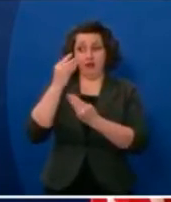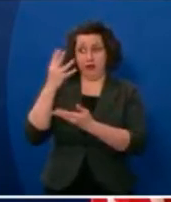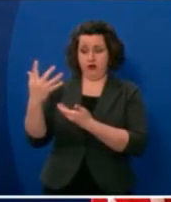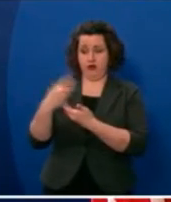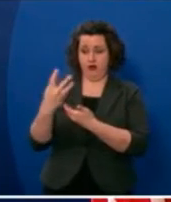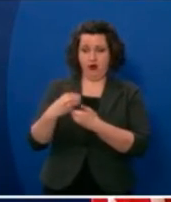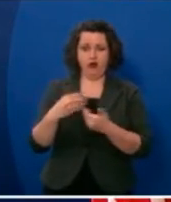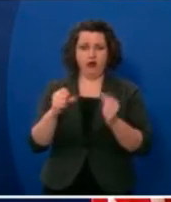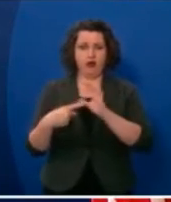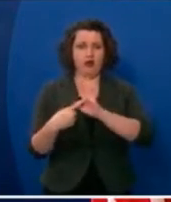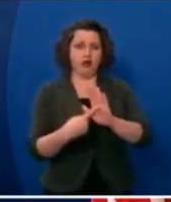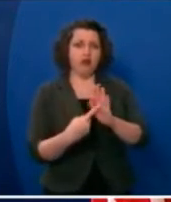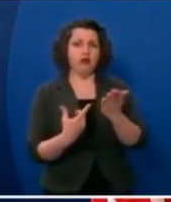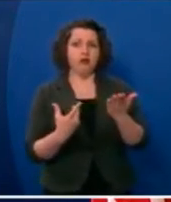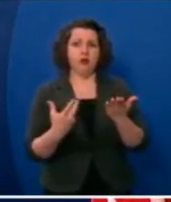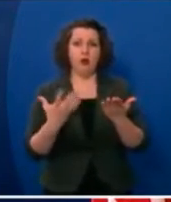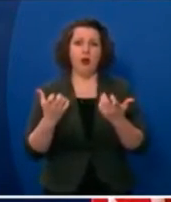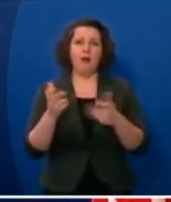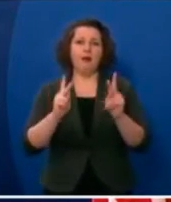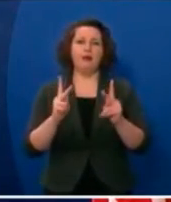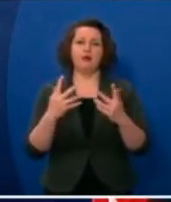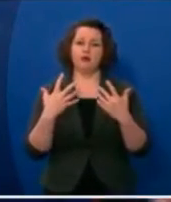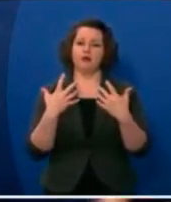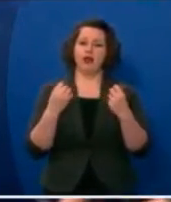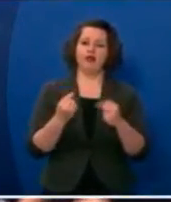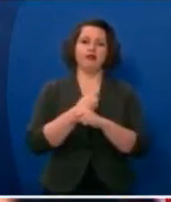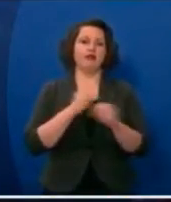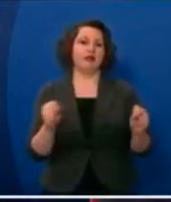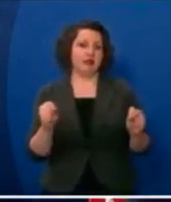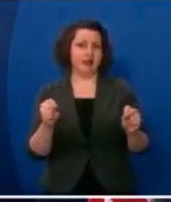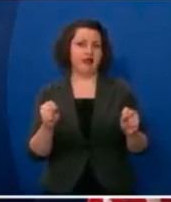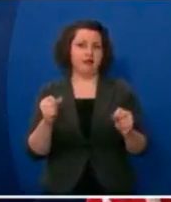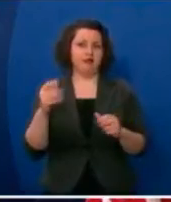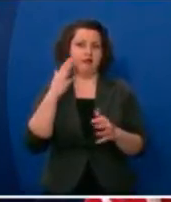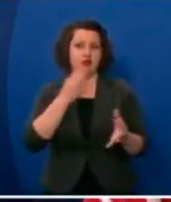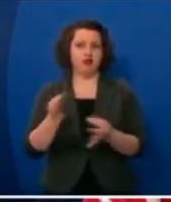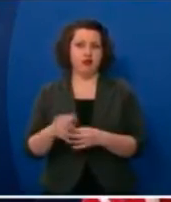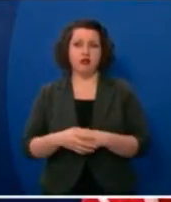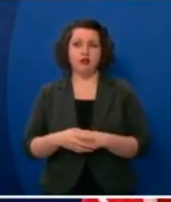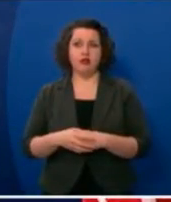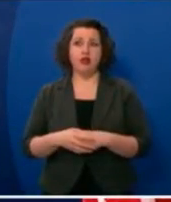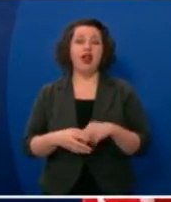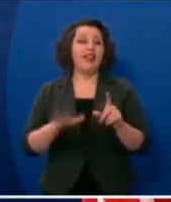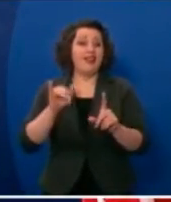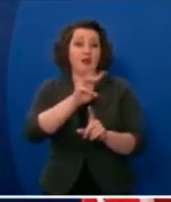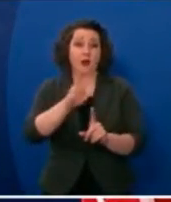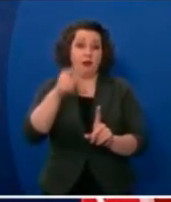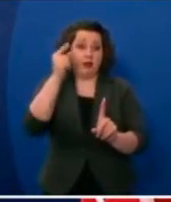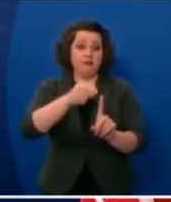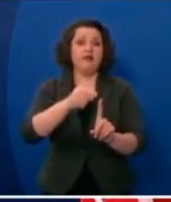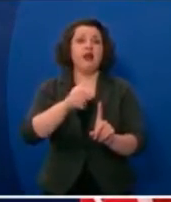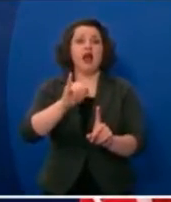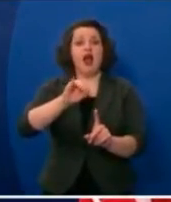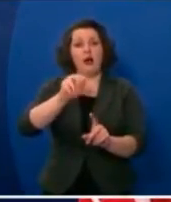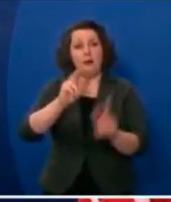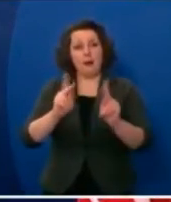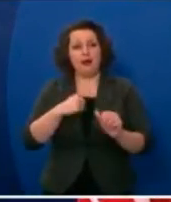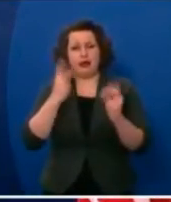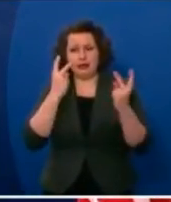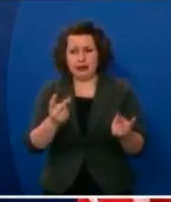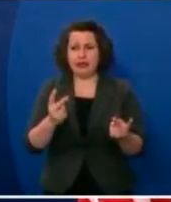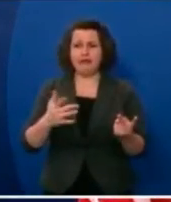healthy choices, we're making that available. That's what our whole intent of the website is, so that Iowans can get some sense of what's happening